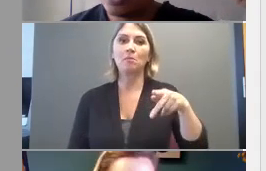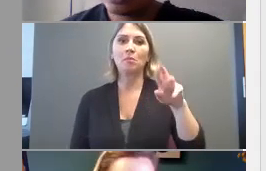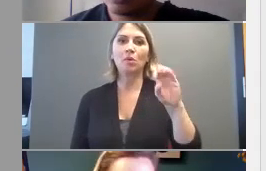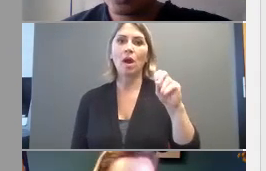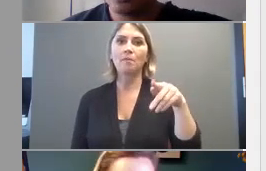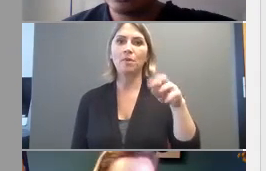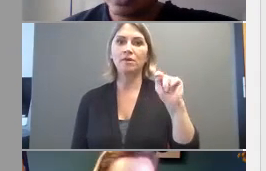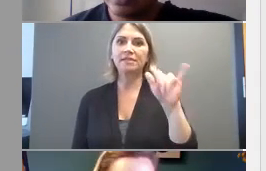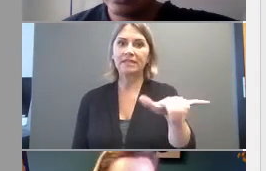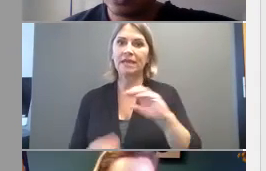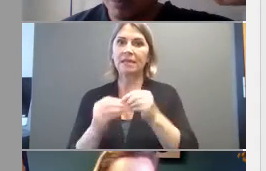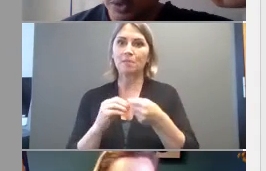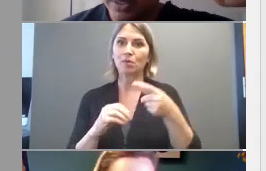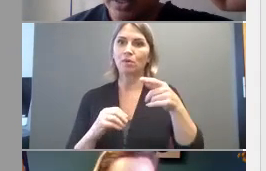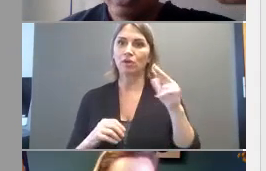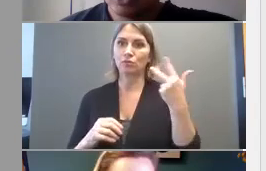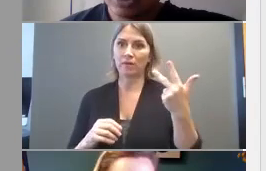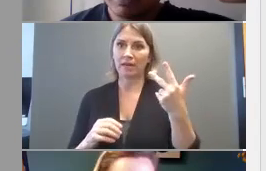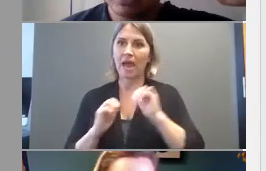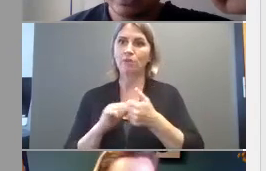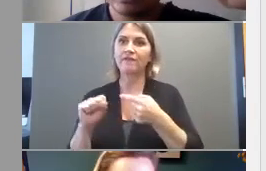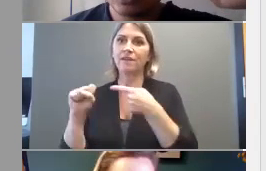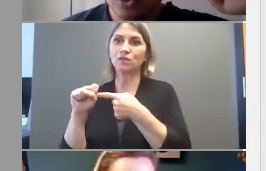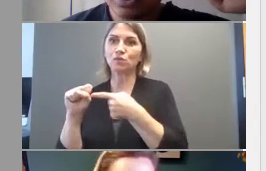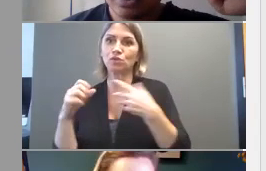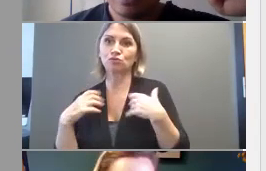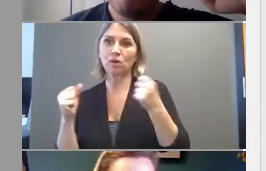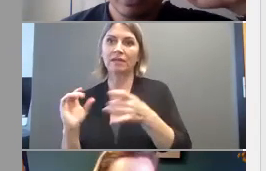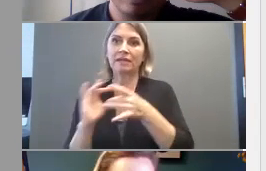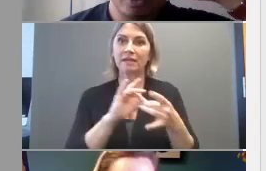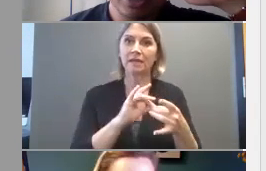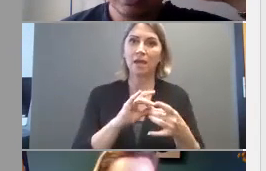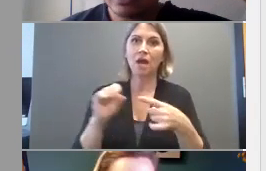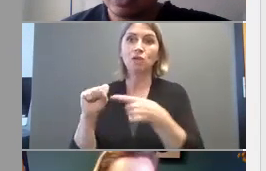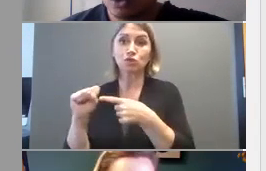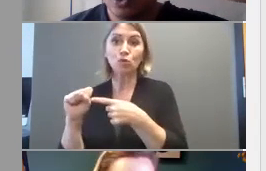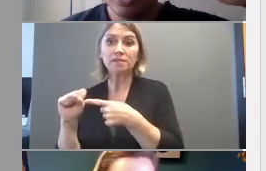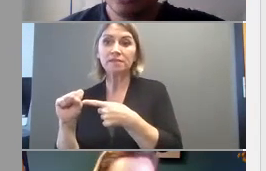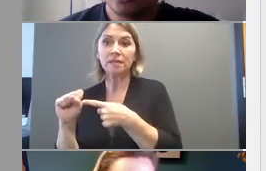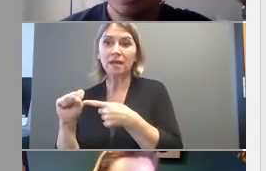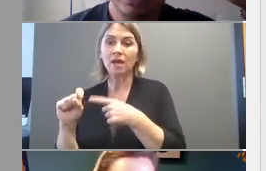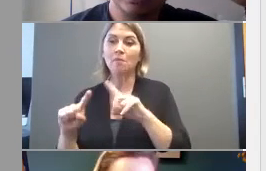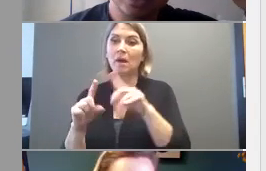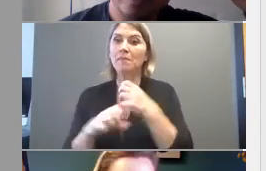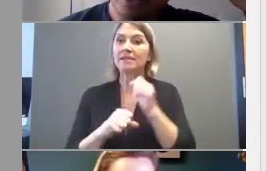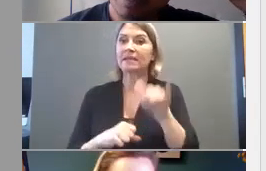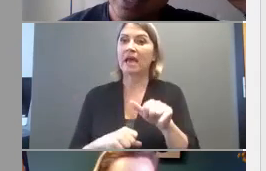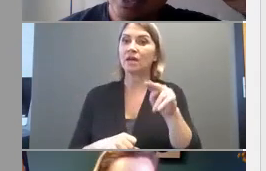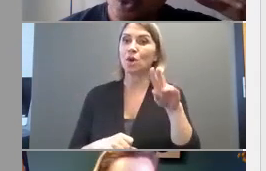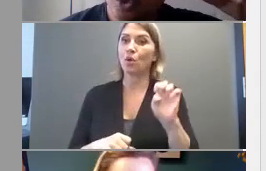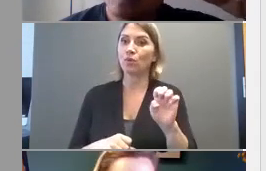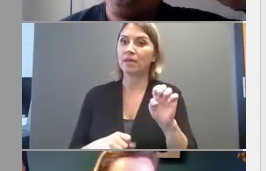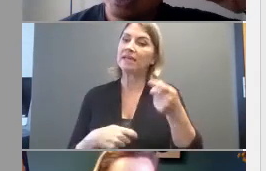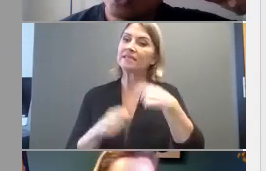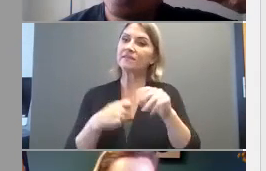a source strongly connected component? So something that is a source, but we need that node, instead of it